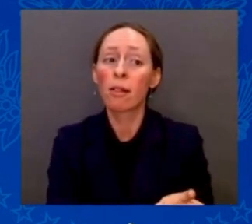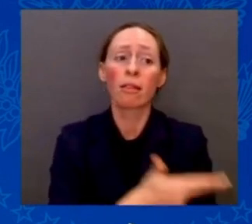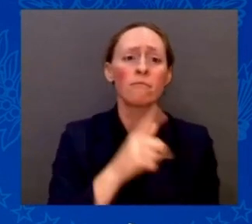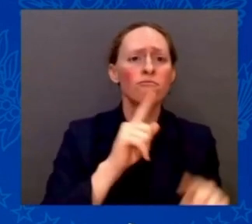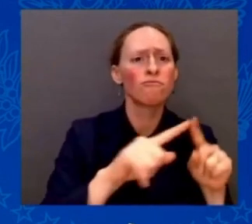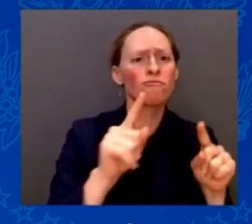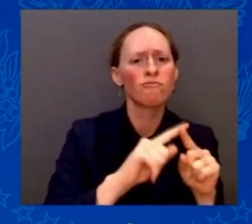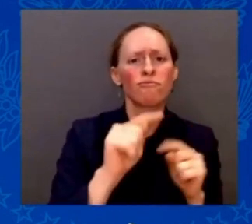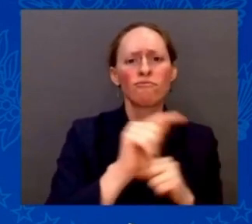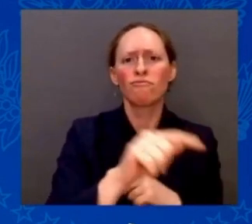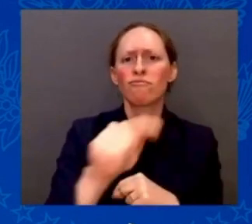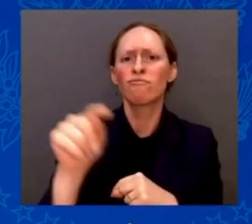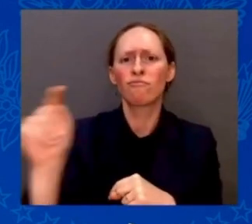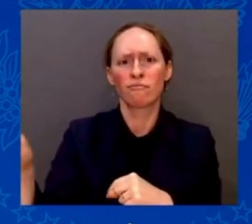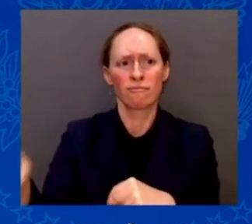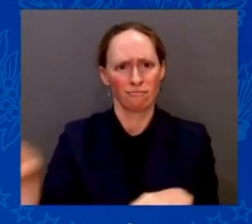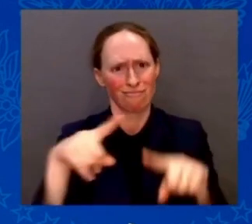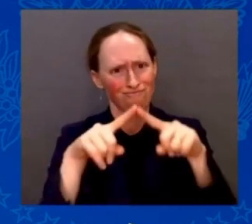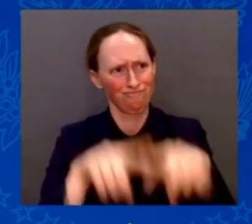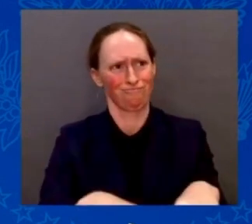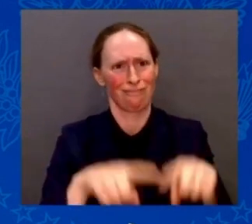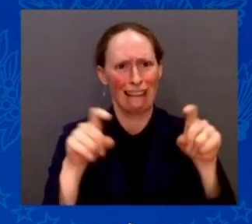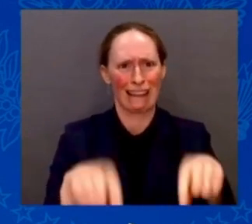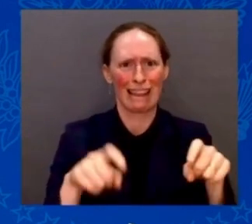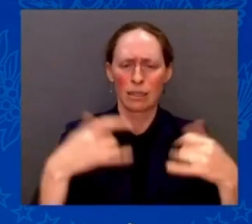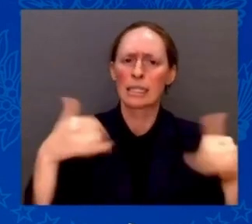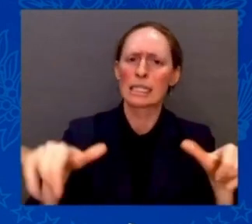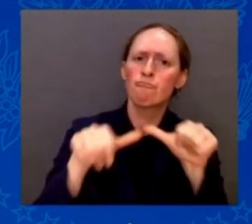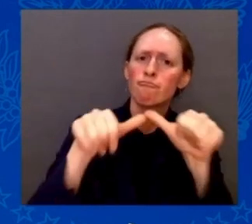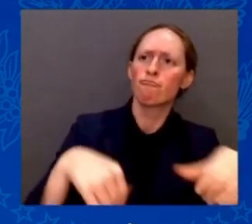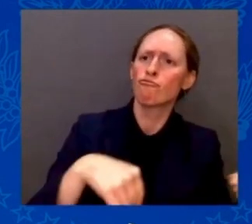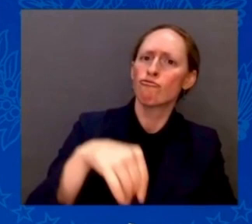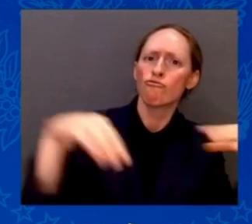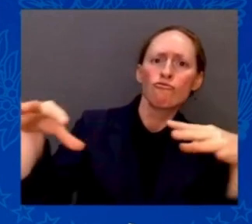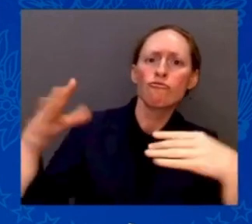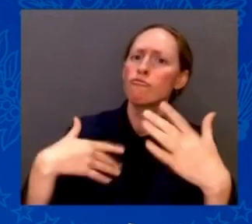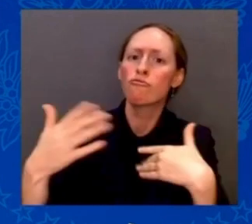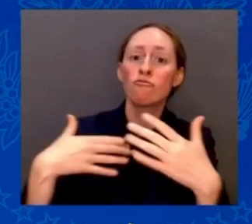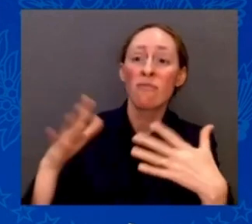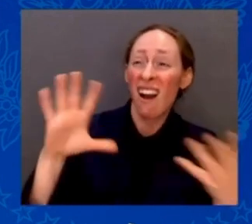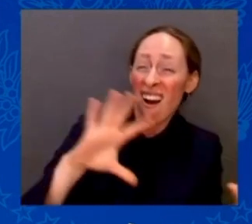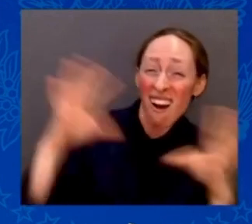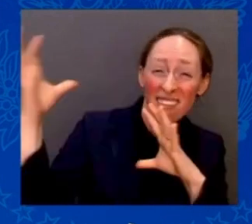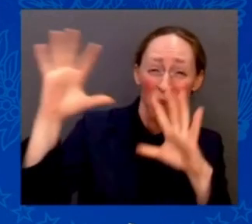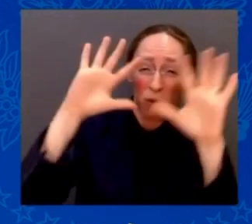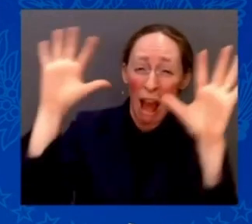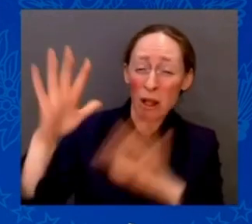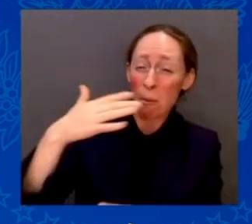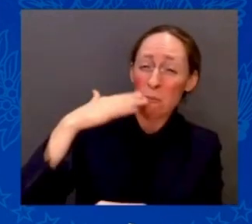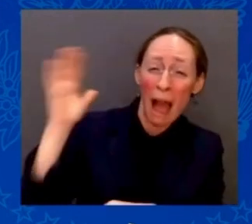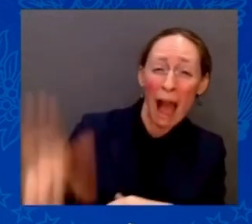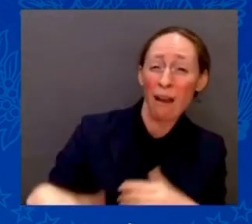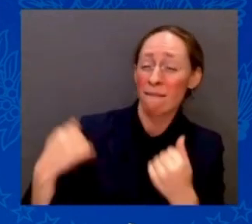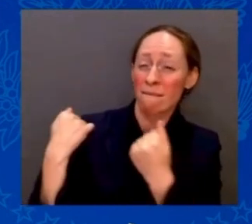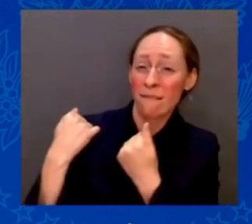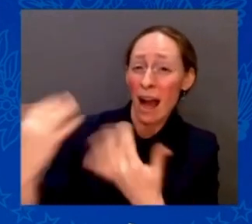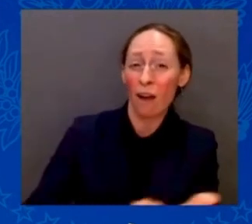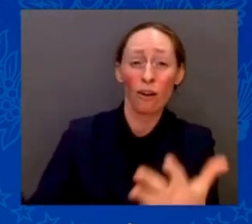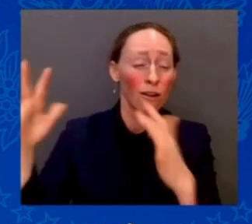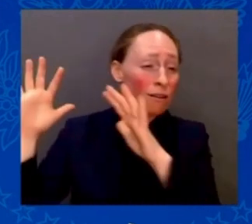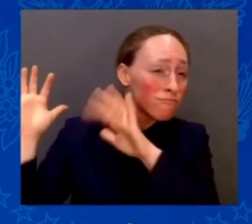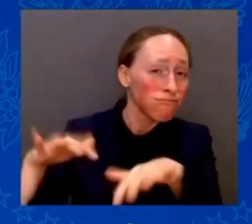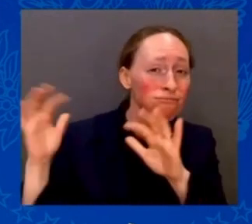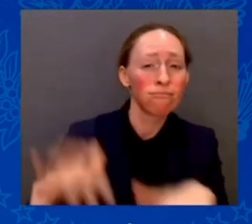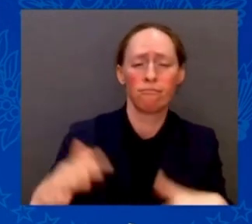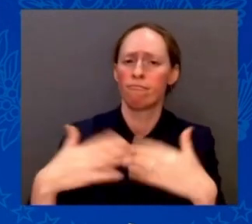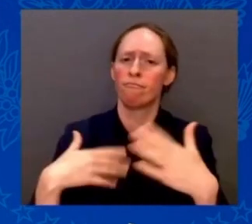for stronger and better poles holding up the wires that transmit the electricity. It'll mean stronger material.